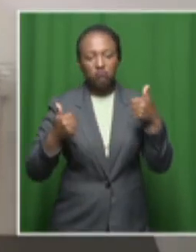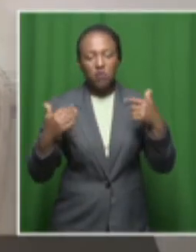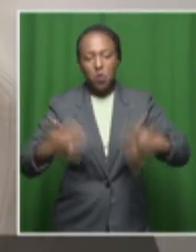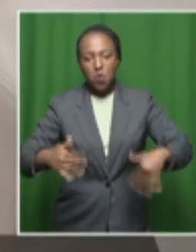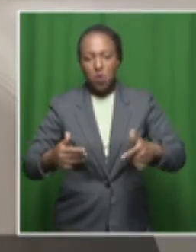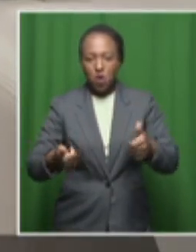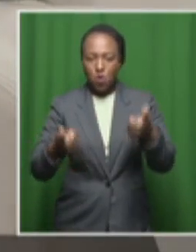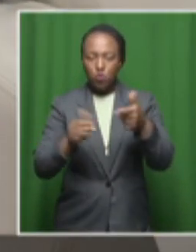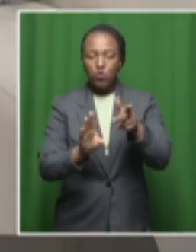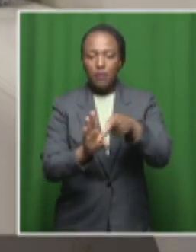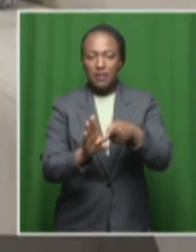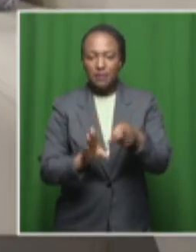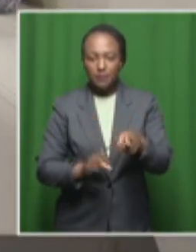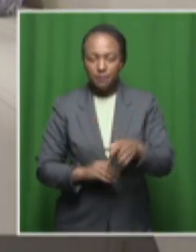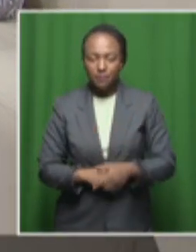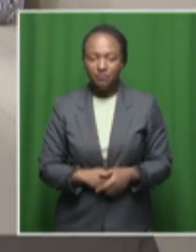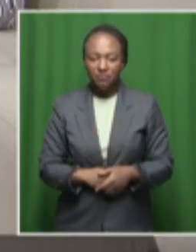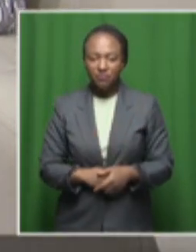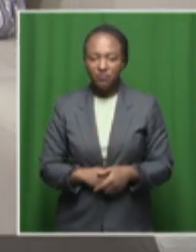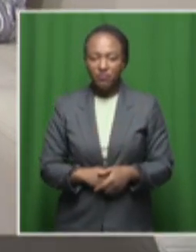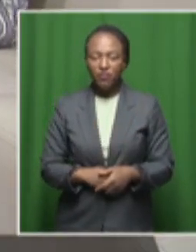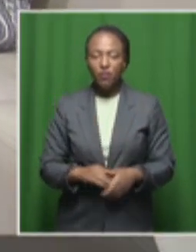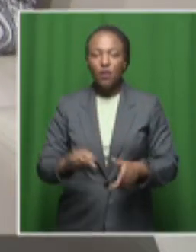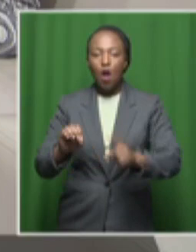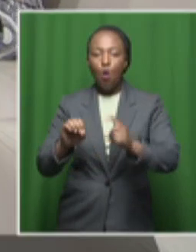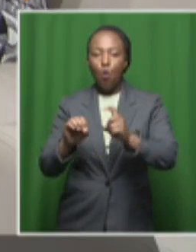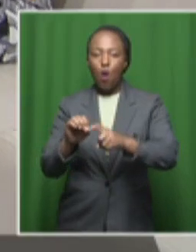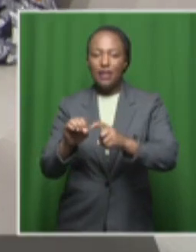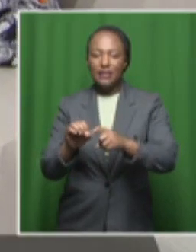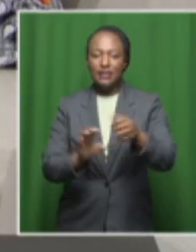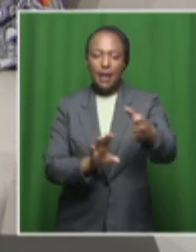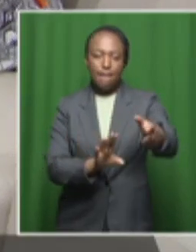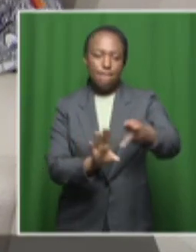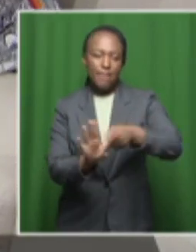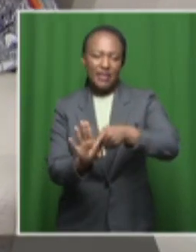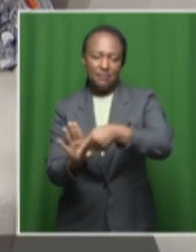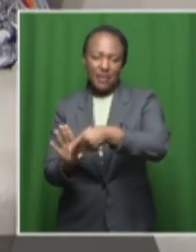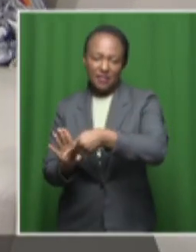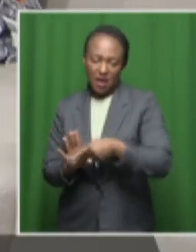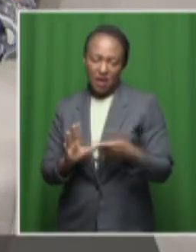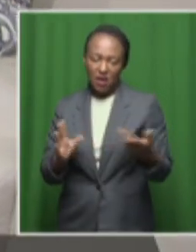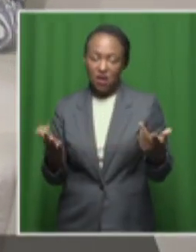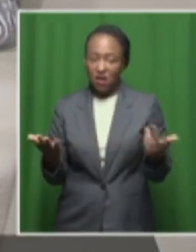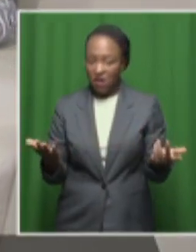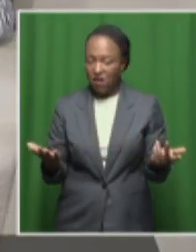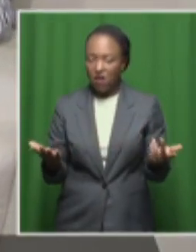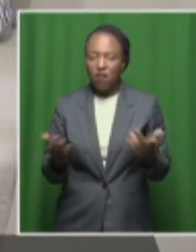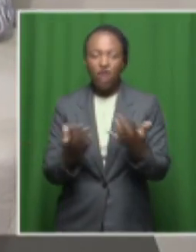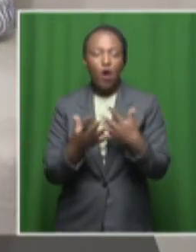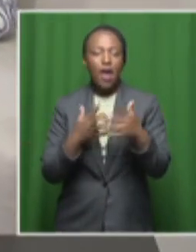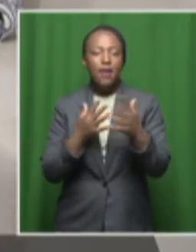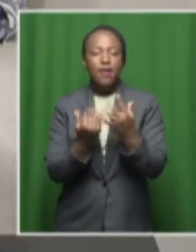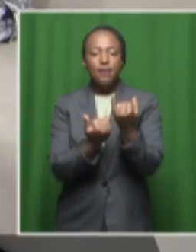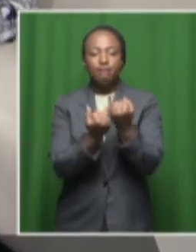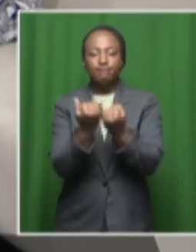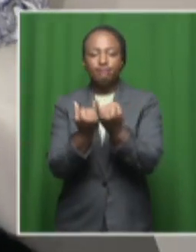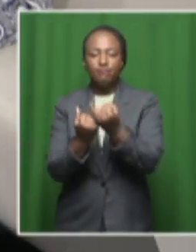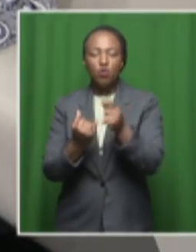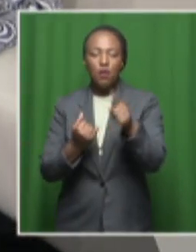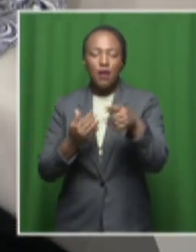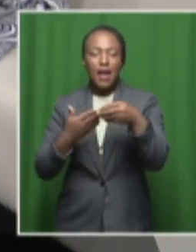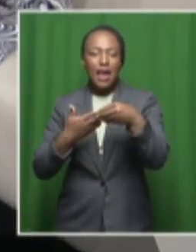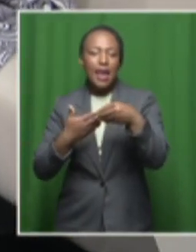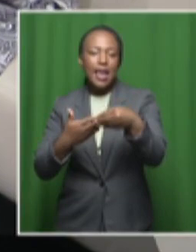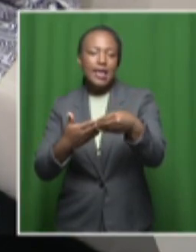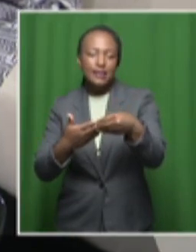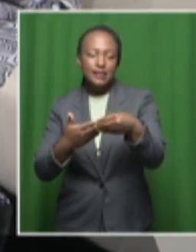participated. And in terms of the quality of competition, let's talk to that, because I think with any other race, you'd always, of course, have your elite athletes